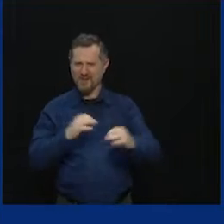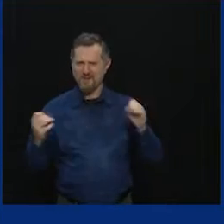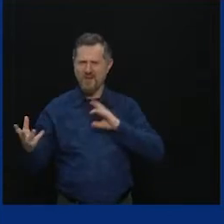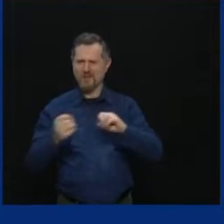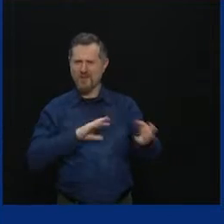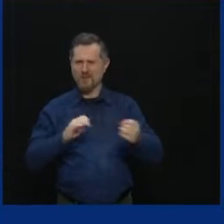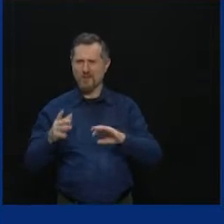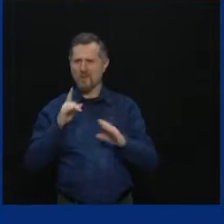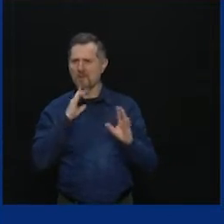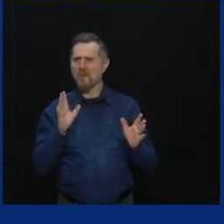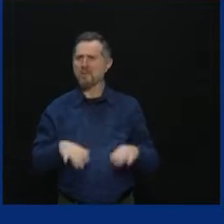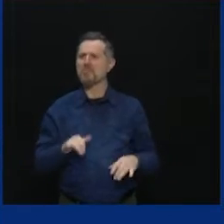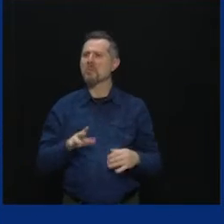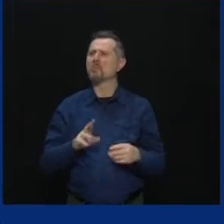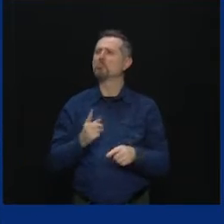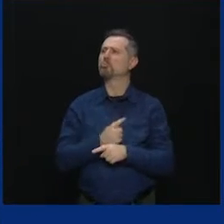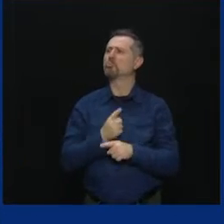community.